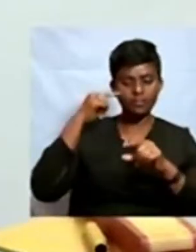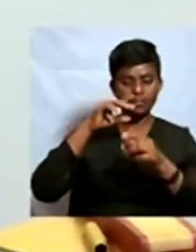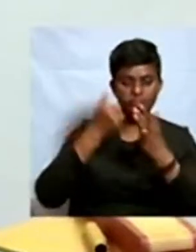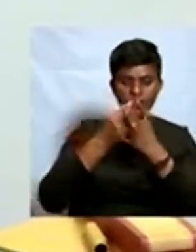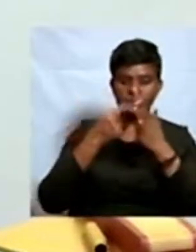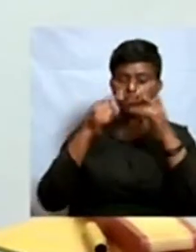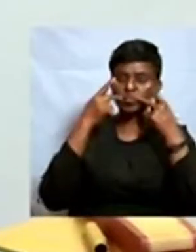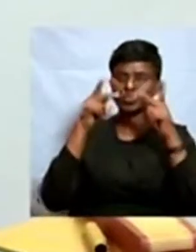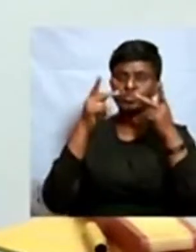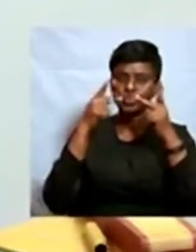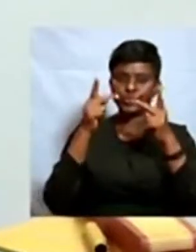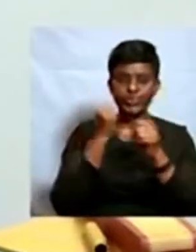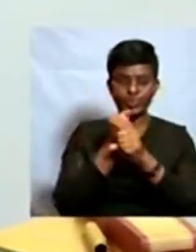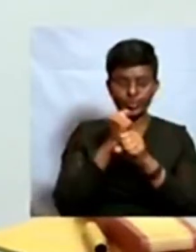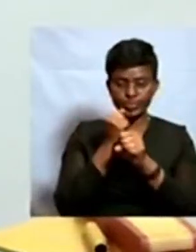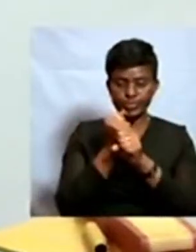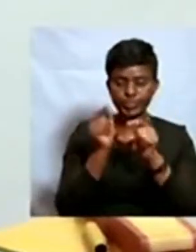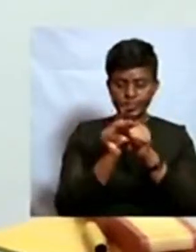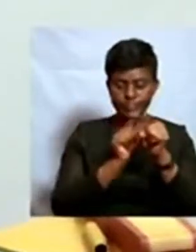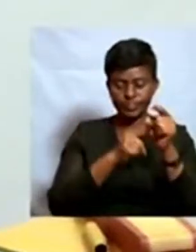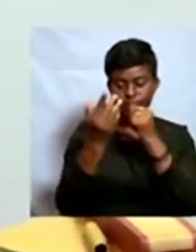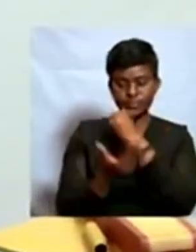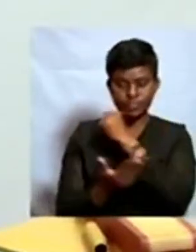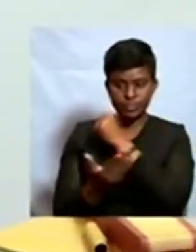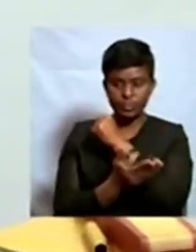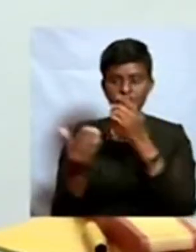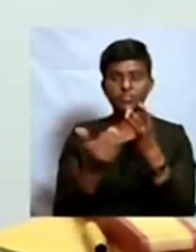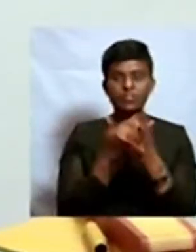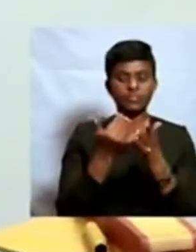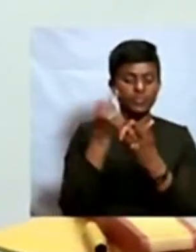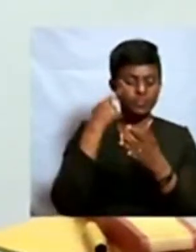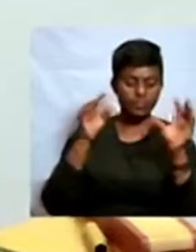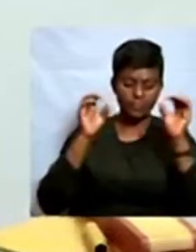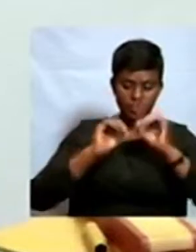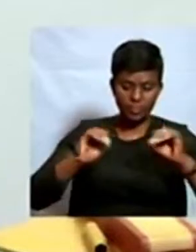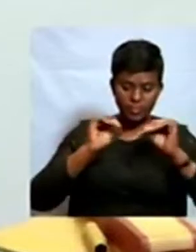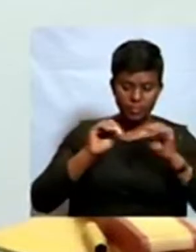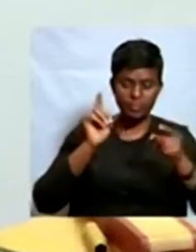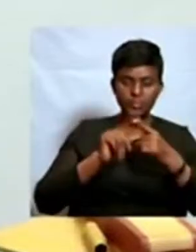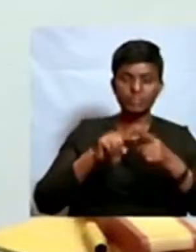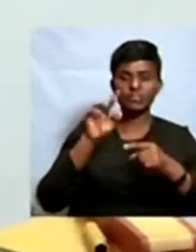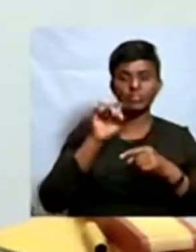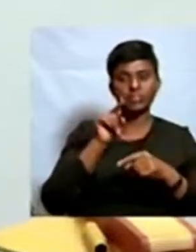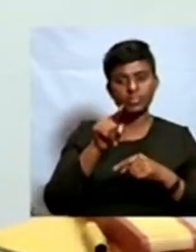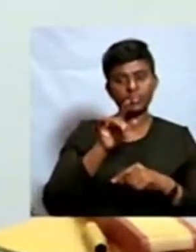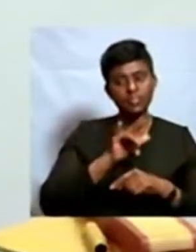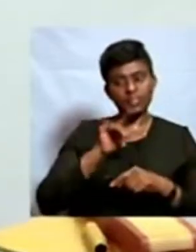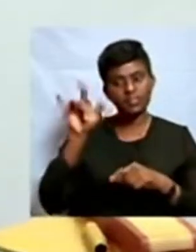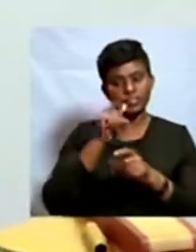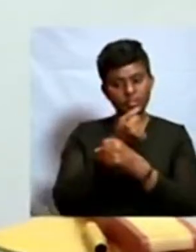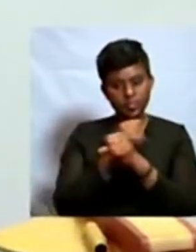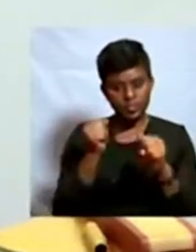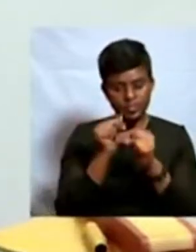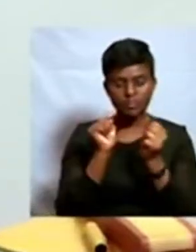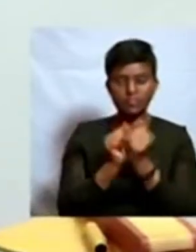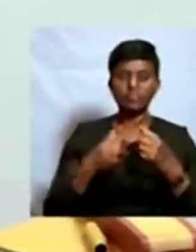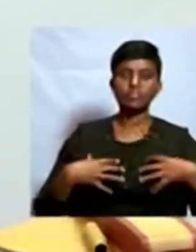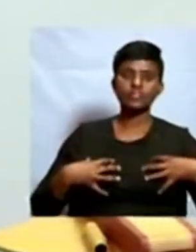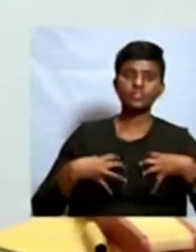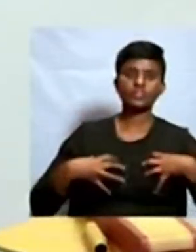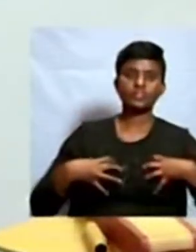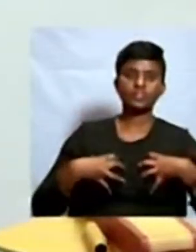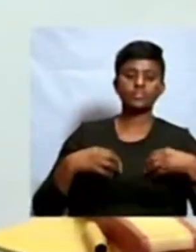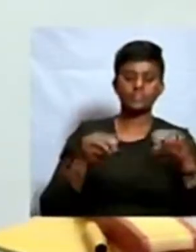public aerodromes, introduce new penalties for non-compliance related to aerodrome safety and wildlife